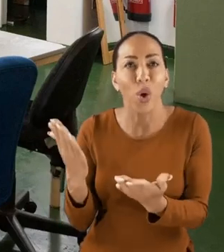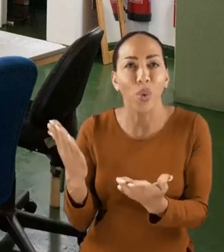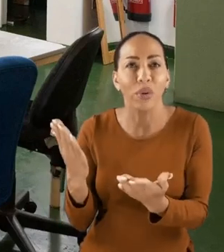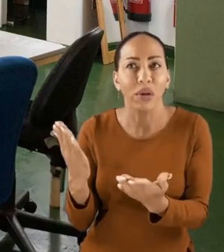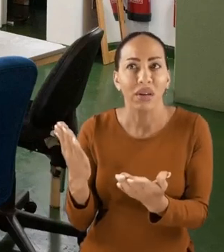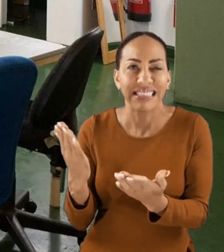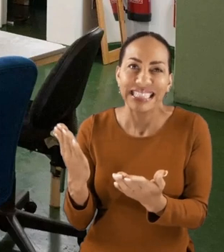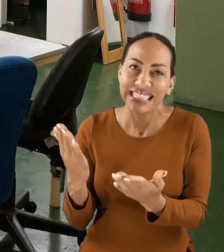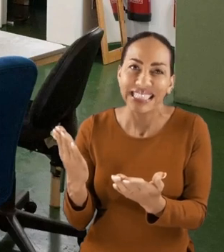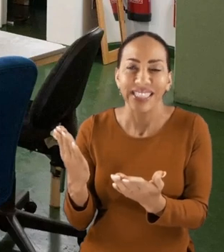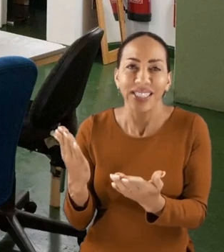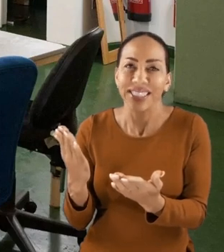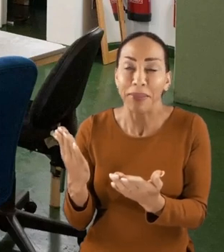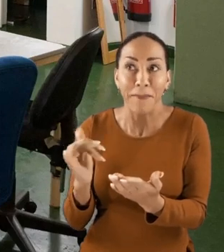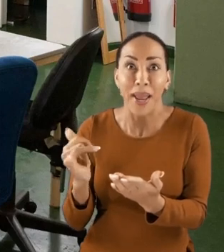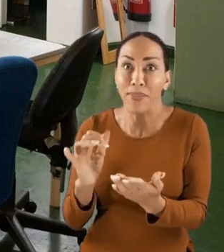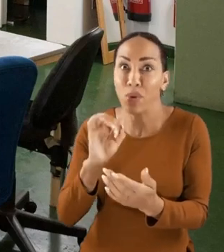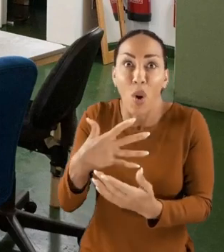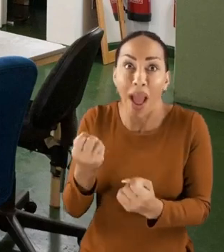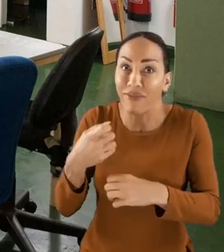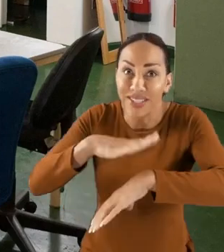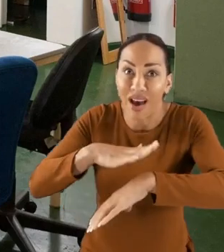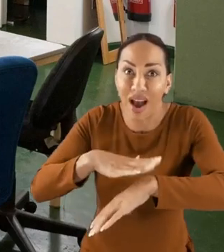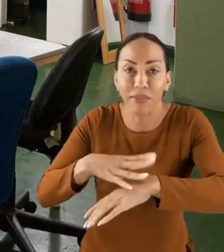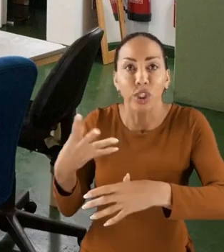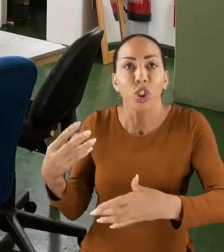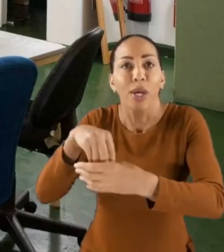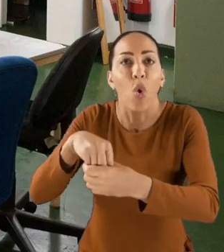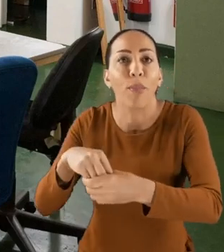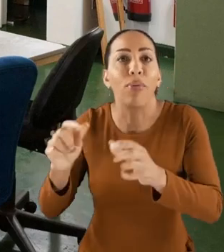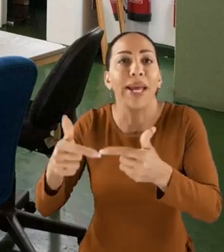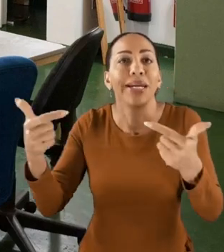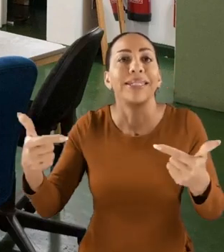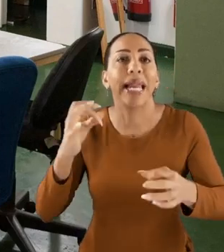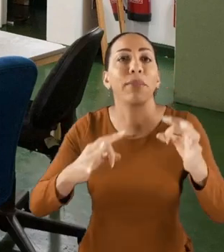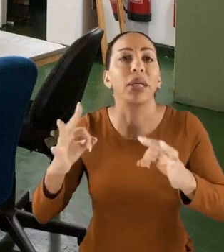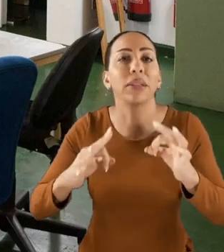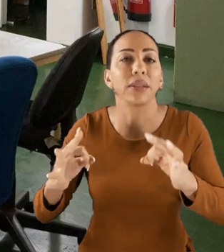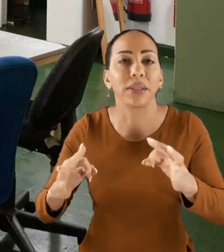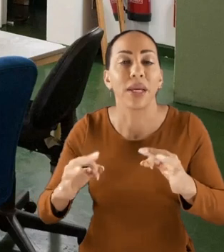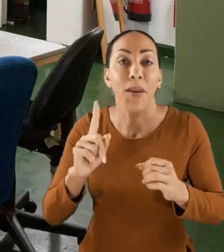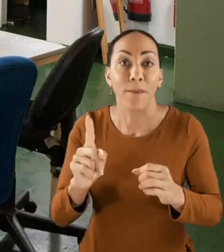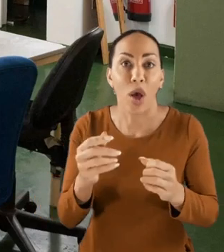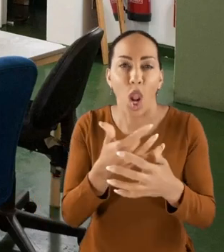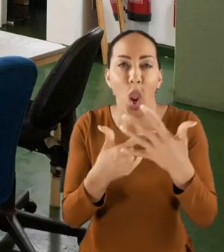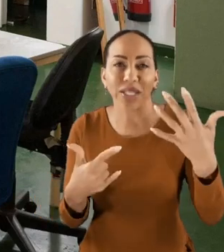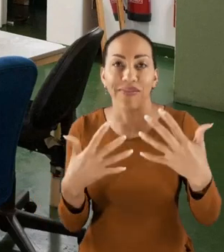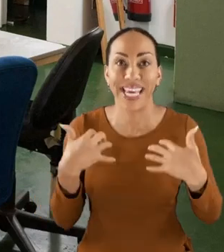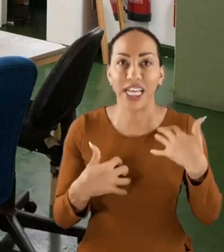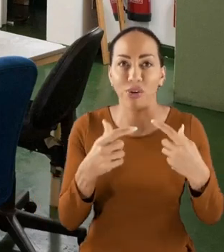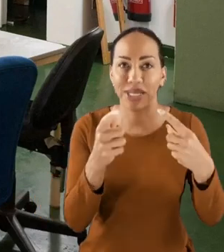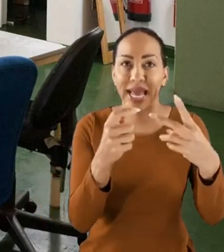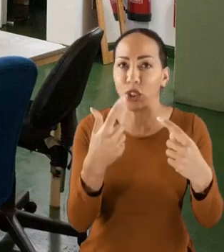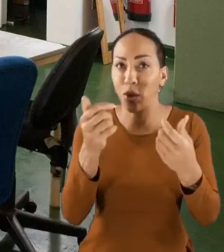want to overstretch with elements if we don't have the time to rehearse thoroughly, where a lot of the interesting elements